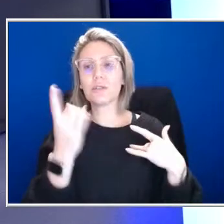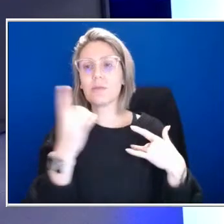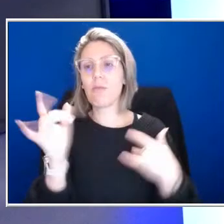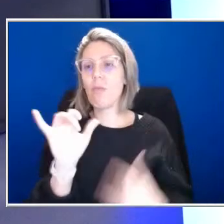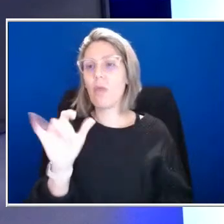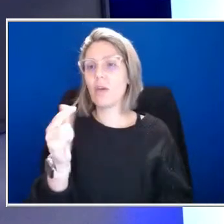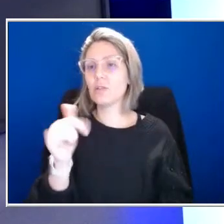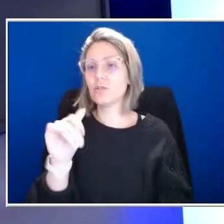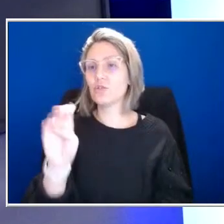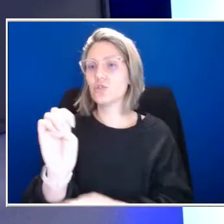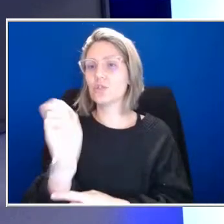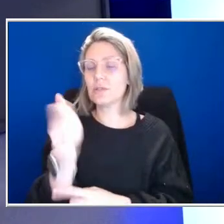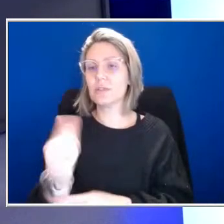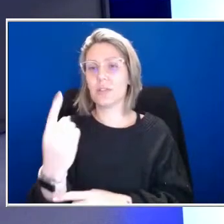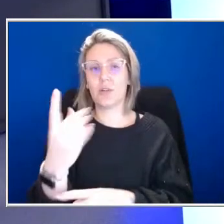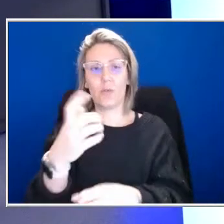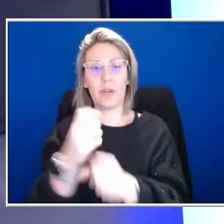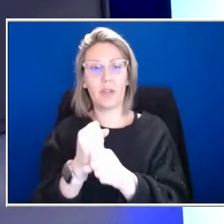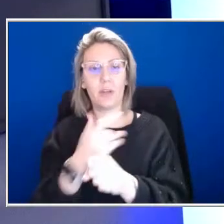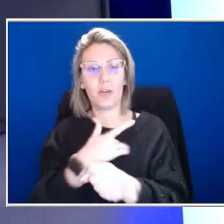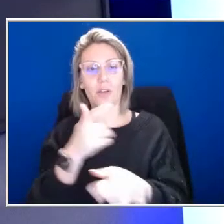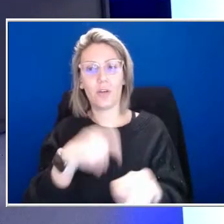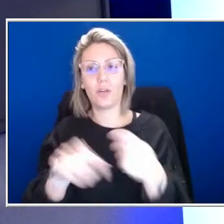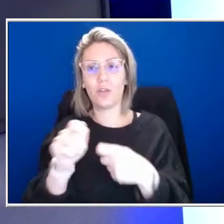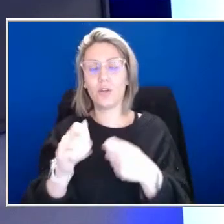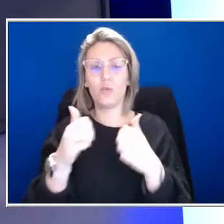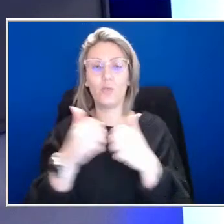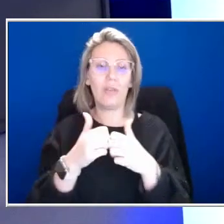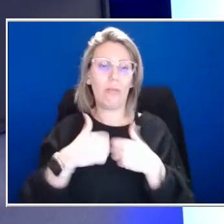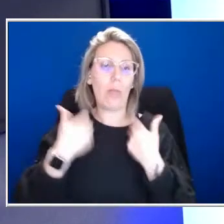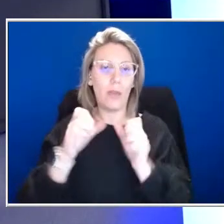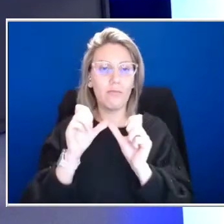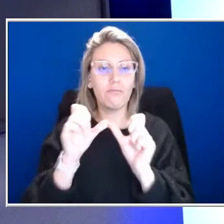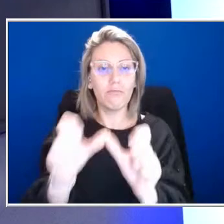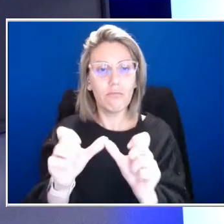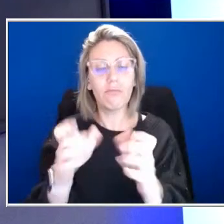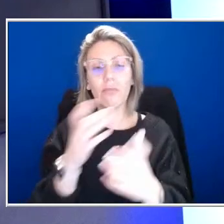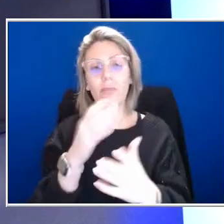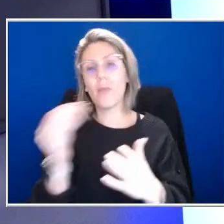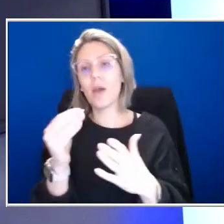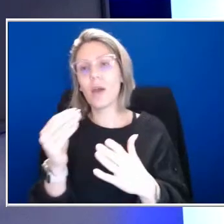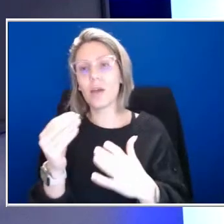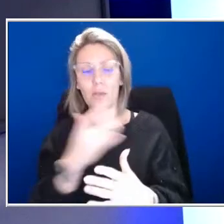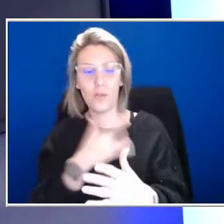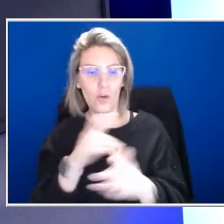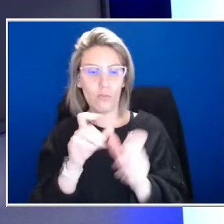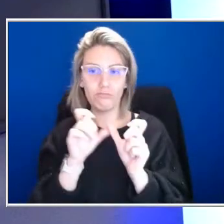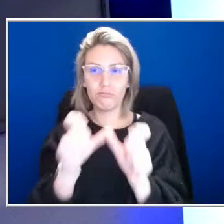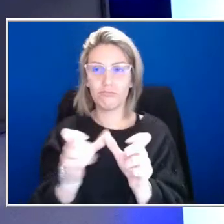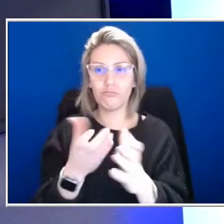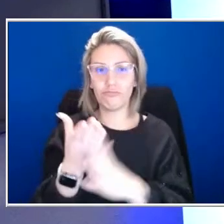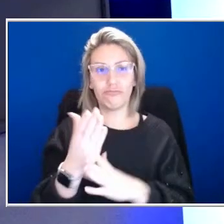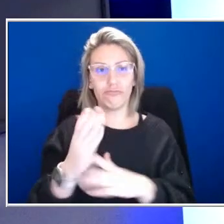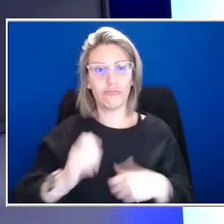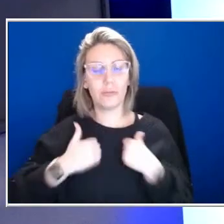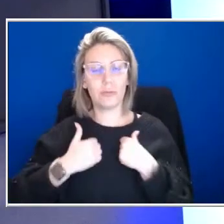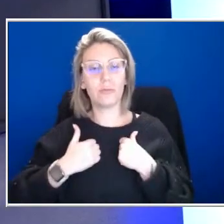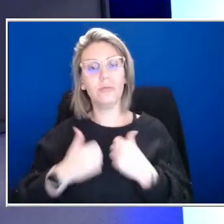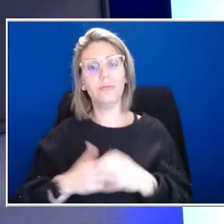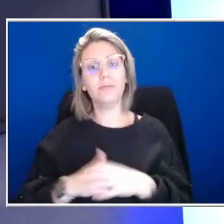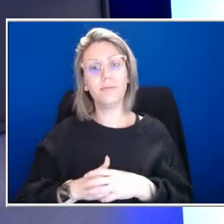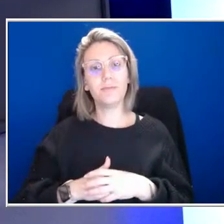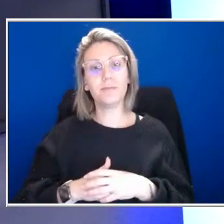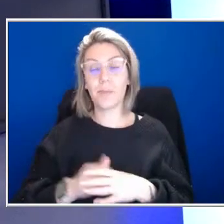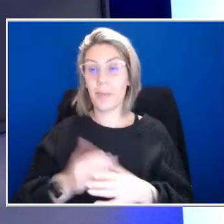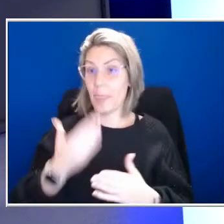getting a heart transplant as far as just longevity and the heart lasting through a lifetime? Yeah. Very good